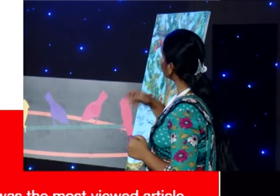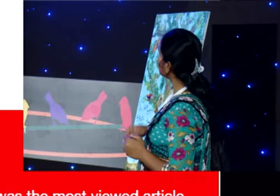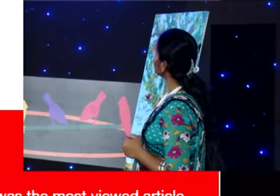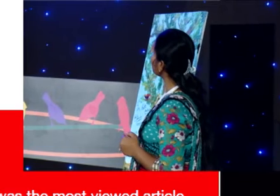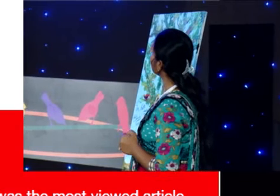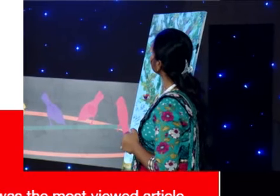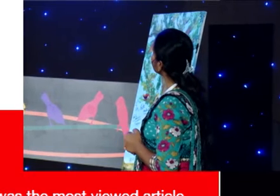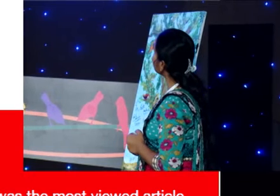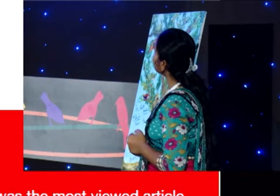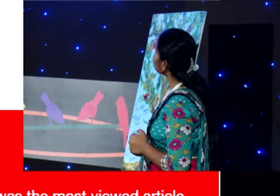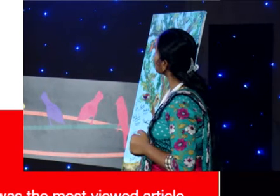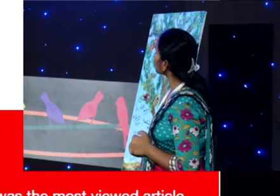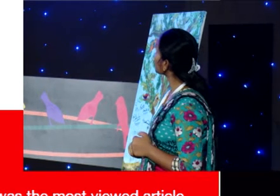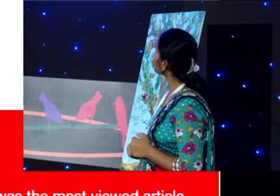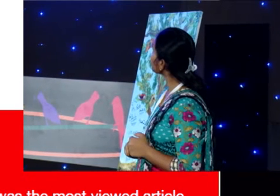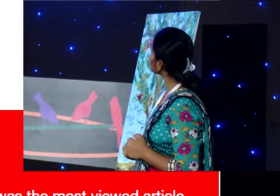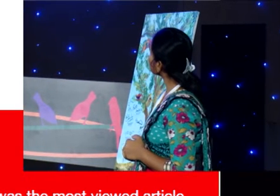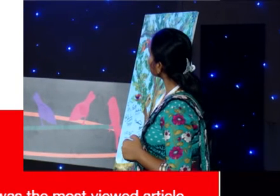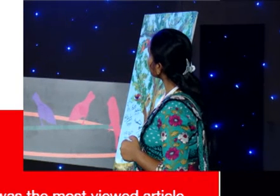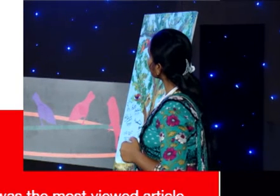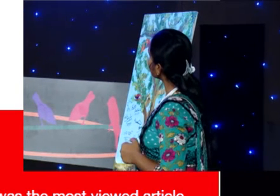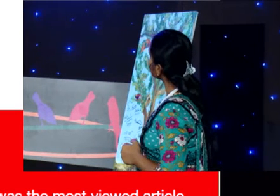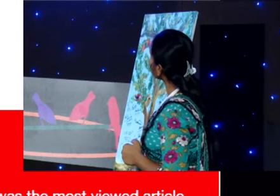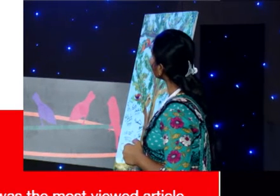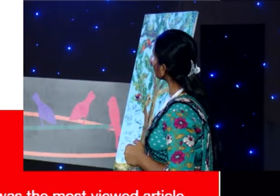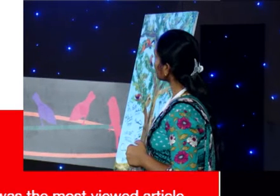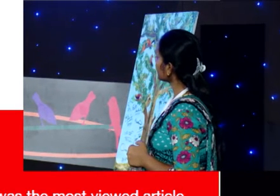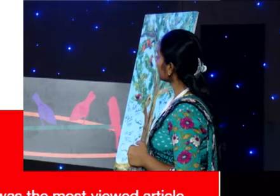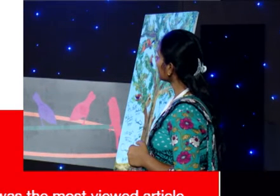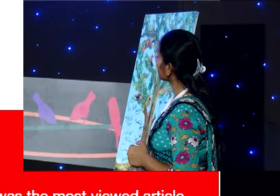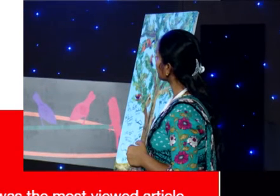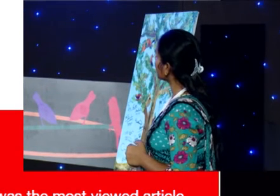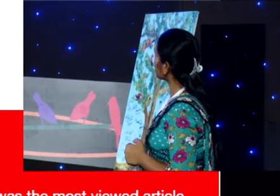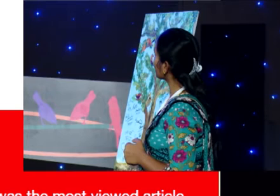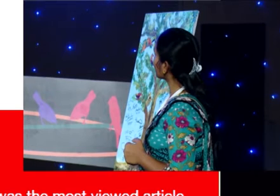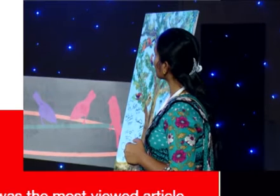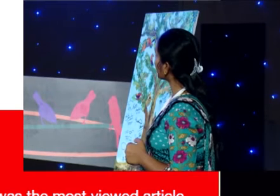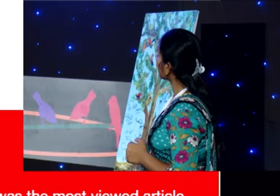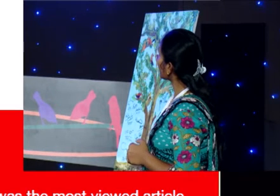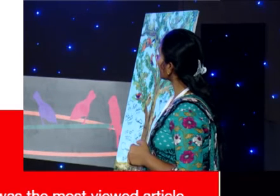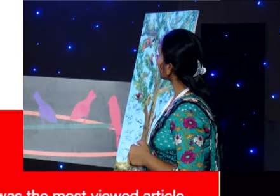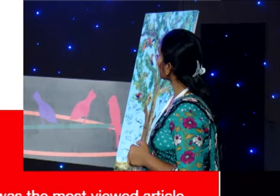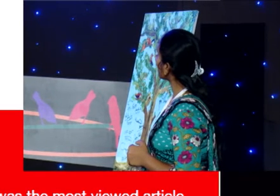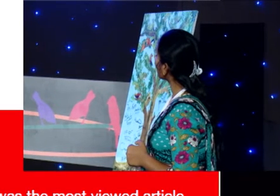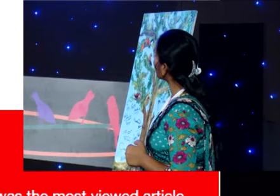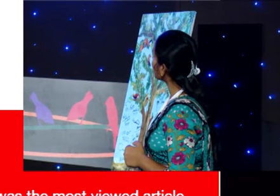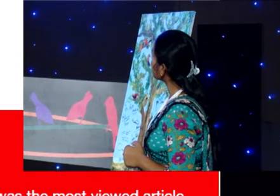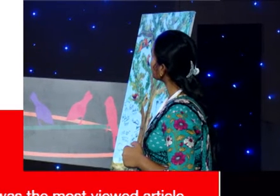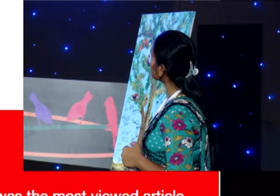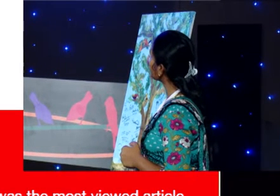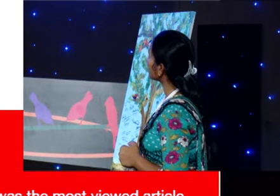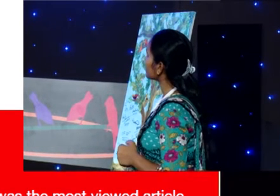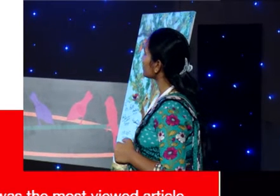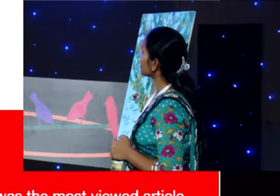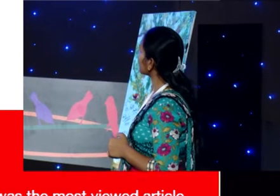world. We had people contact us from the US, Europe, Middle East, Africa, and of course India. And this includes other yoga teachers who want